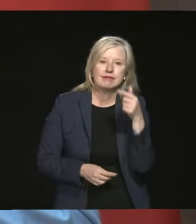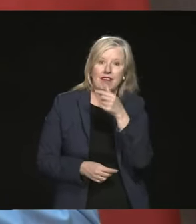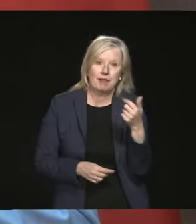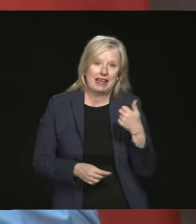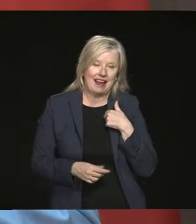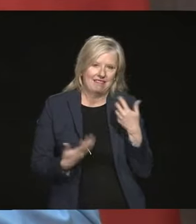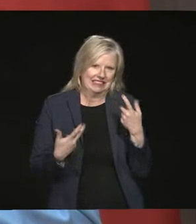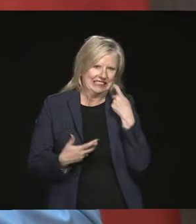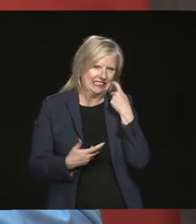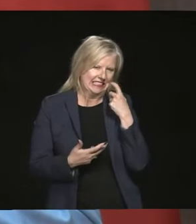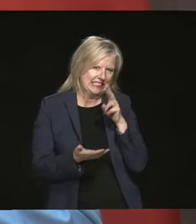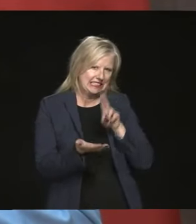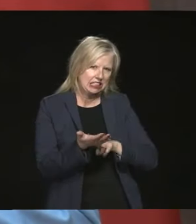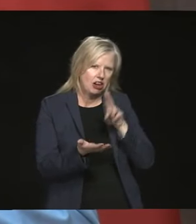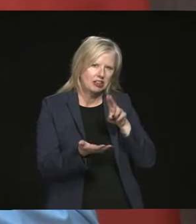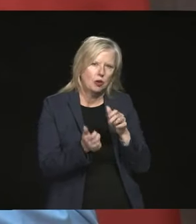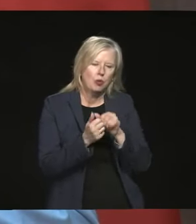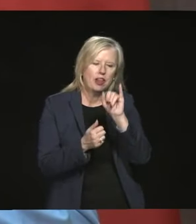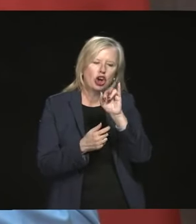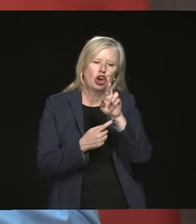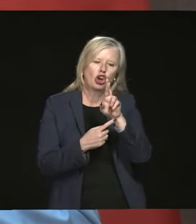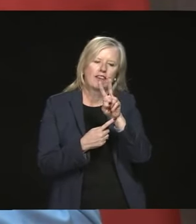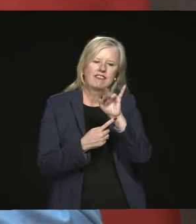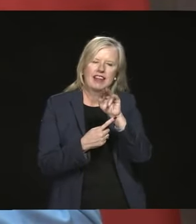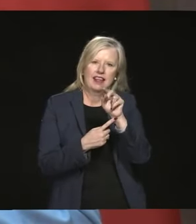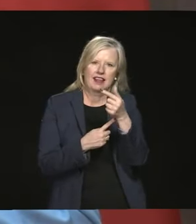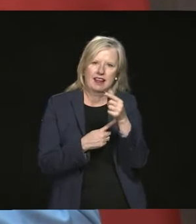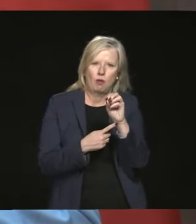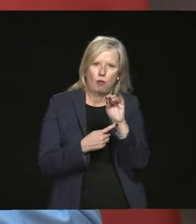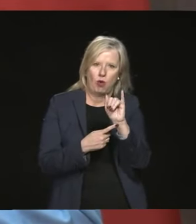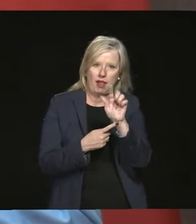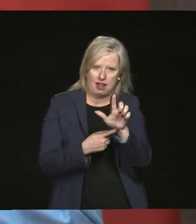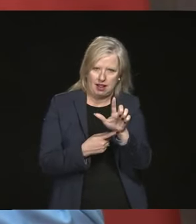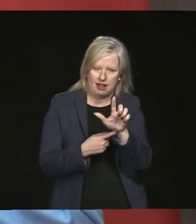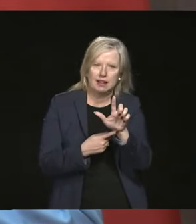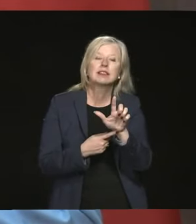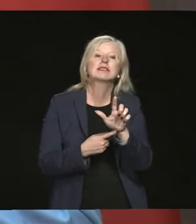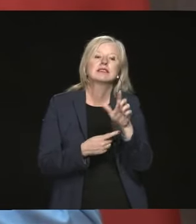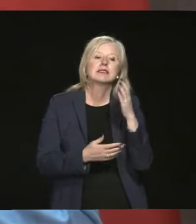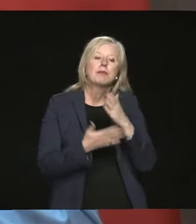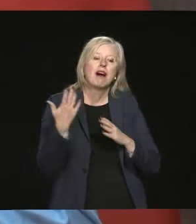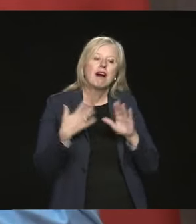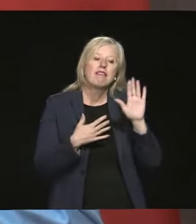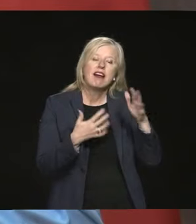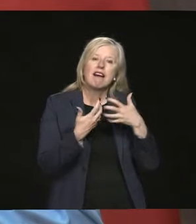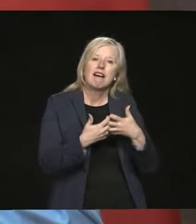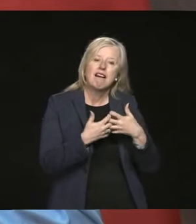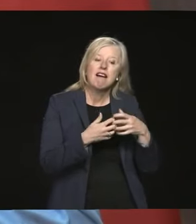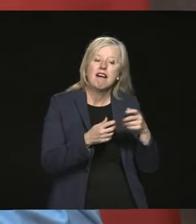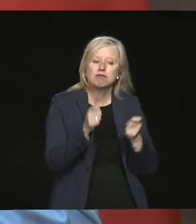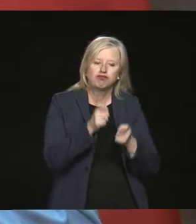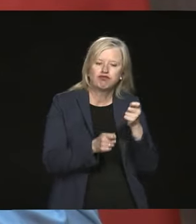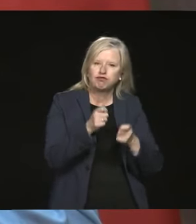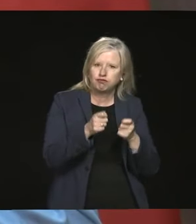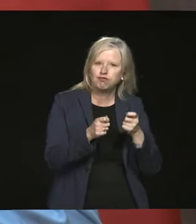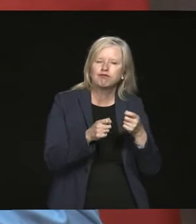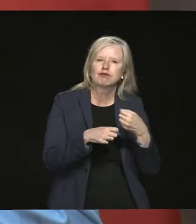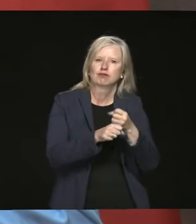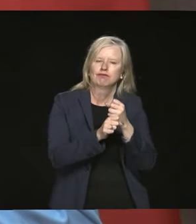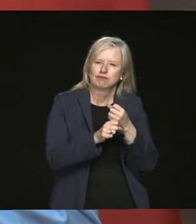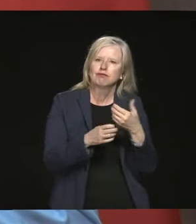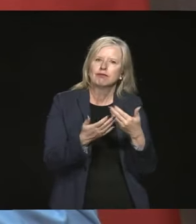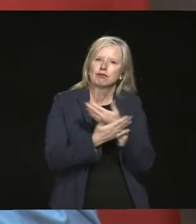Irving Oil, une partie de sa chaîne which has de retooled production parts pour of its produire production line un to produce désinfectant much-needed pour hand les mains dont